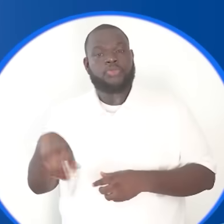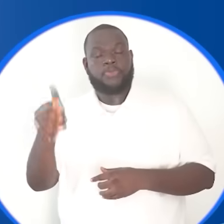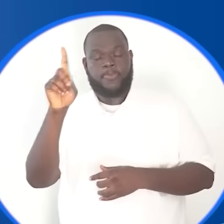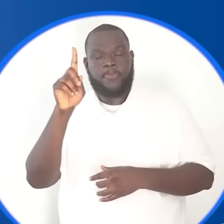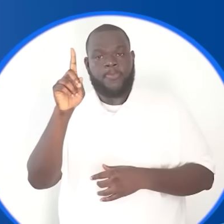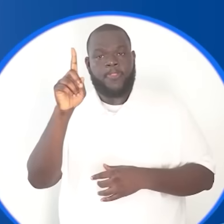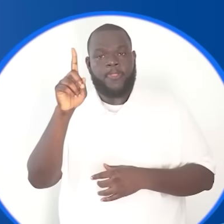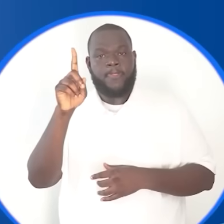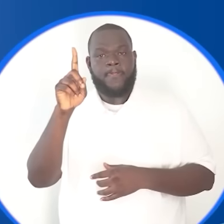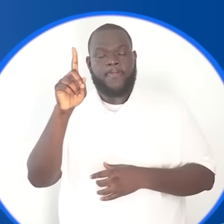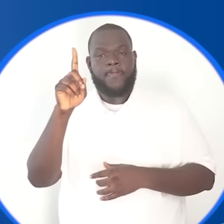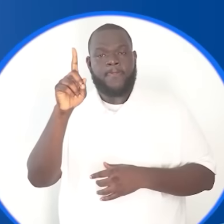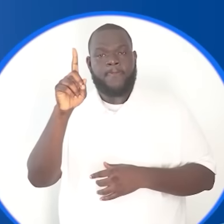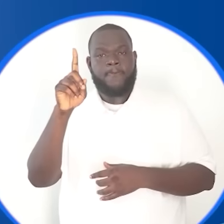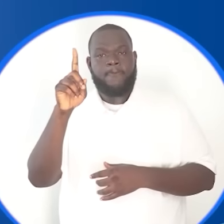225-0278-9 or visit